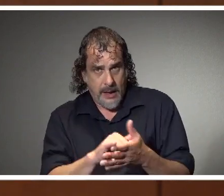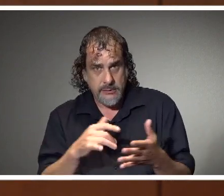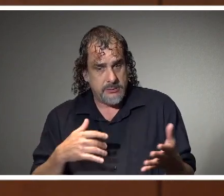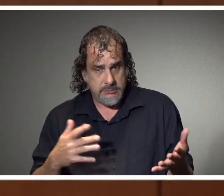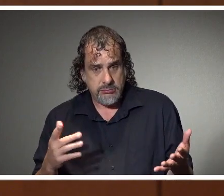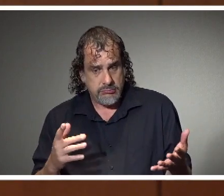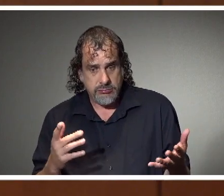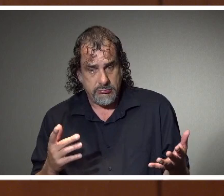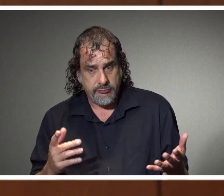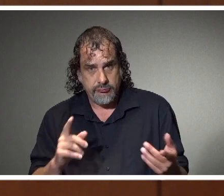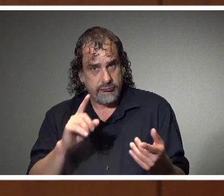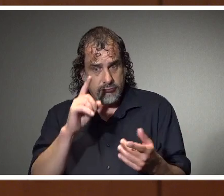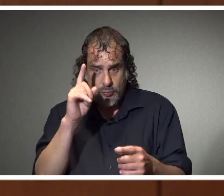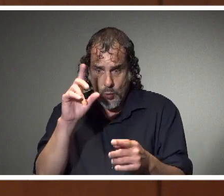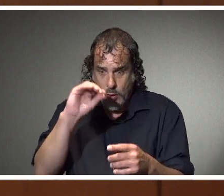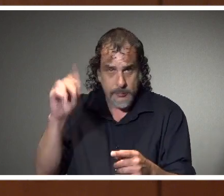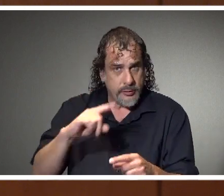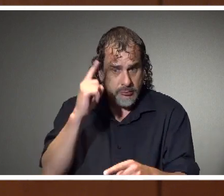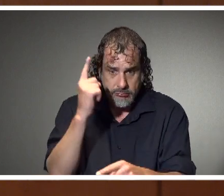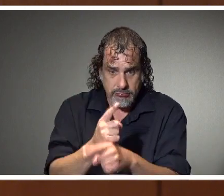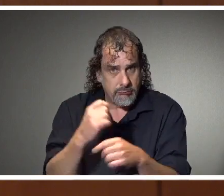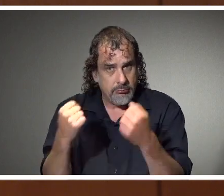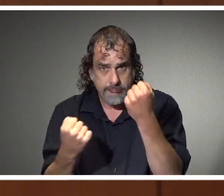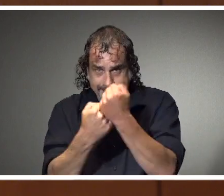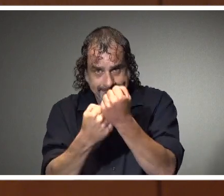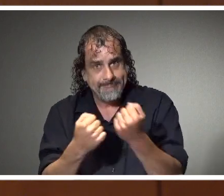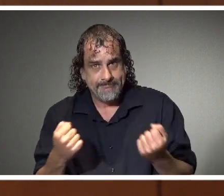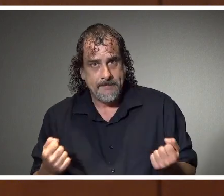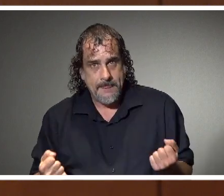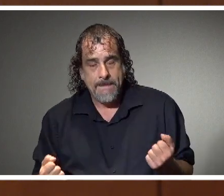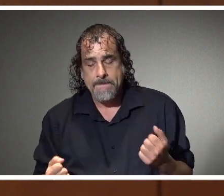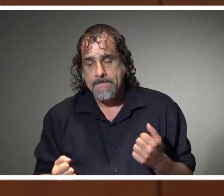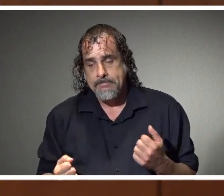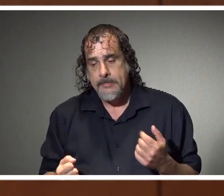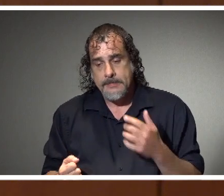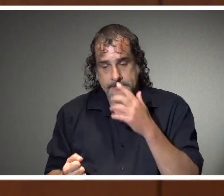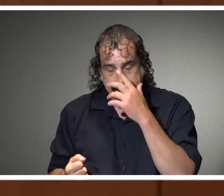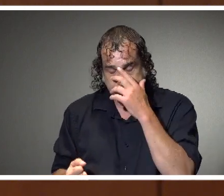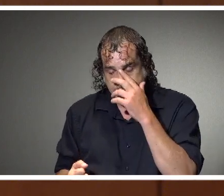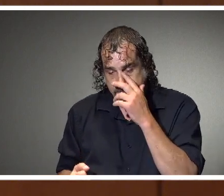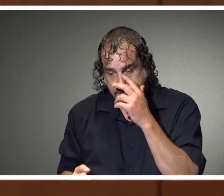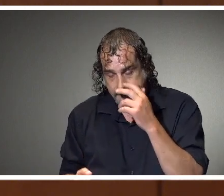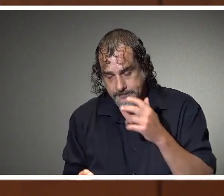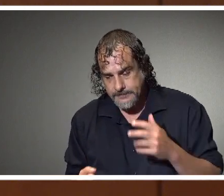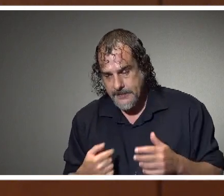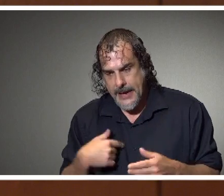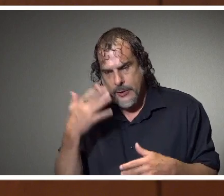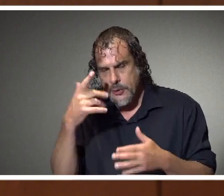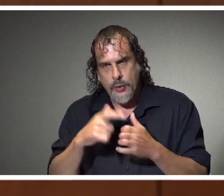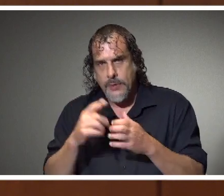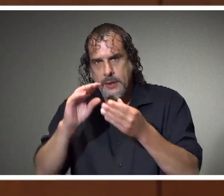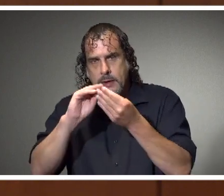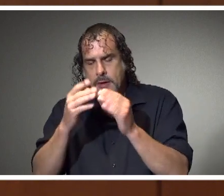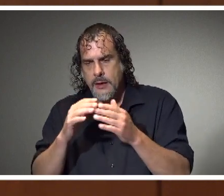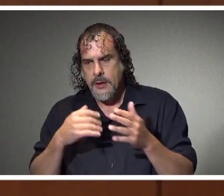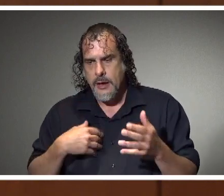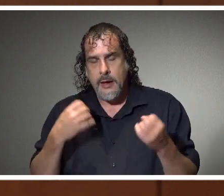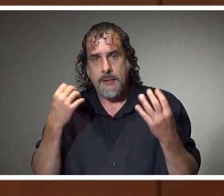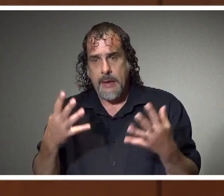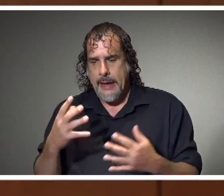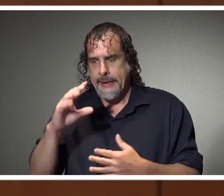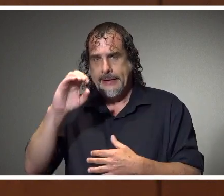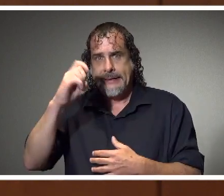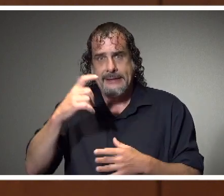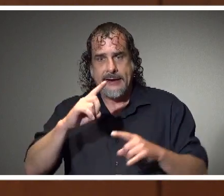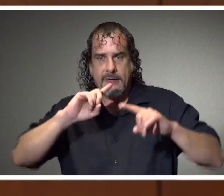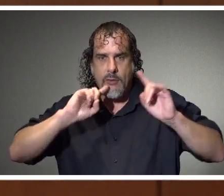that we would support that. And in fact, if you look at I don't even know what the number is now, the number of executive orders that I have